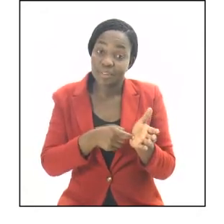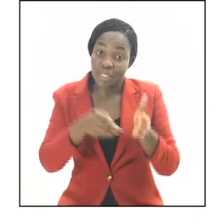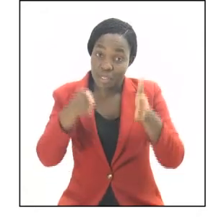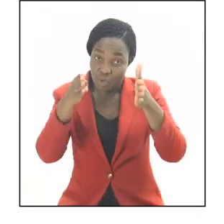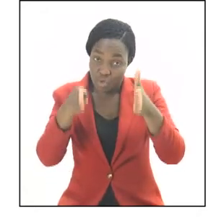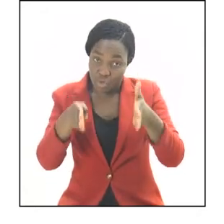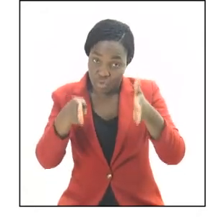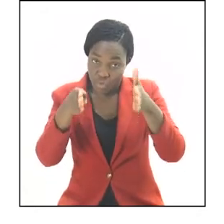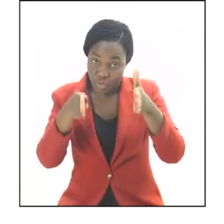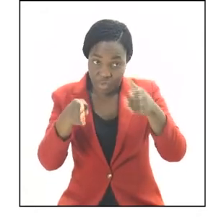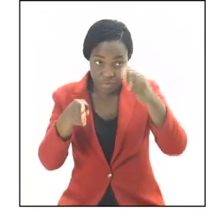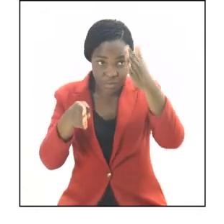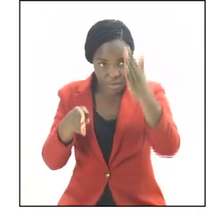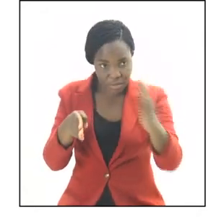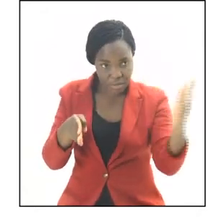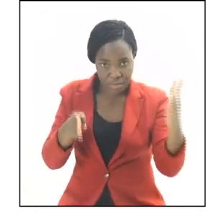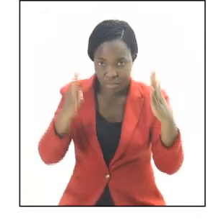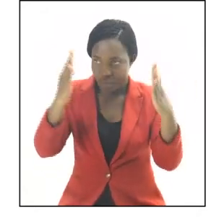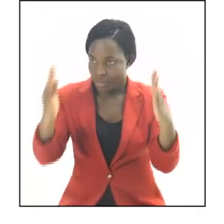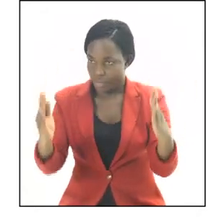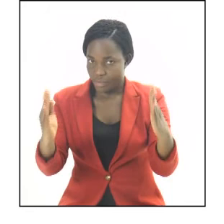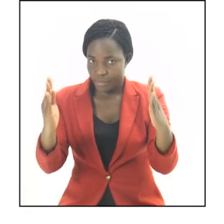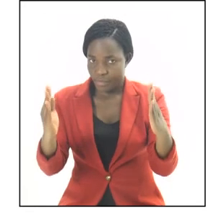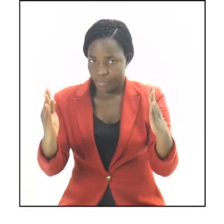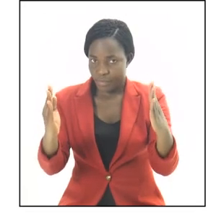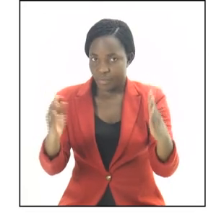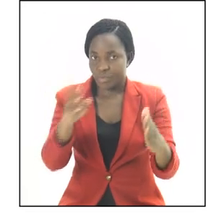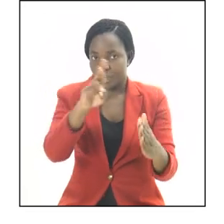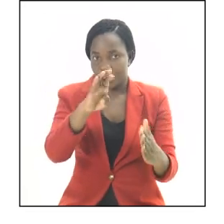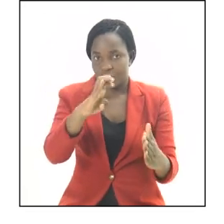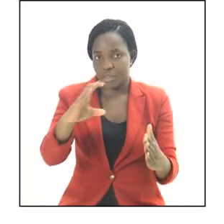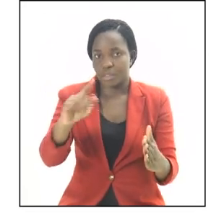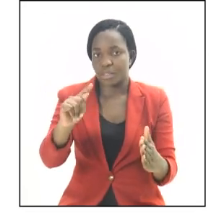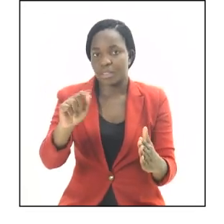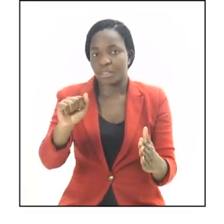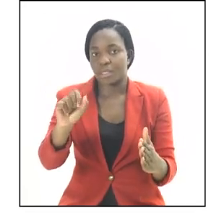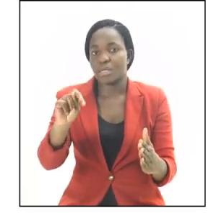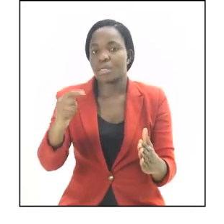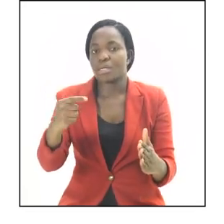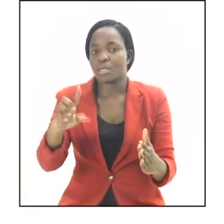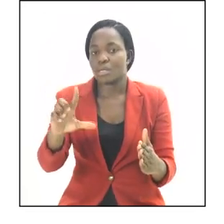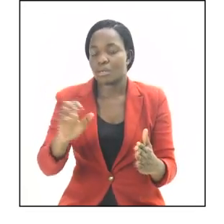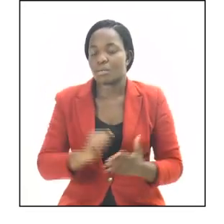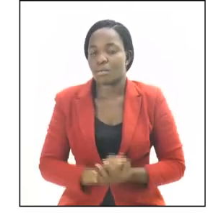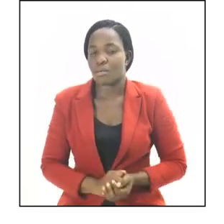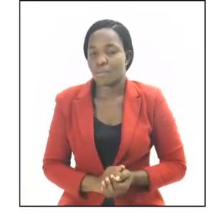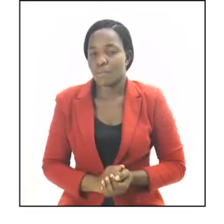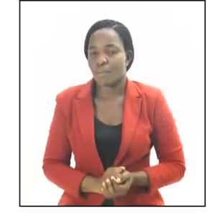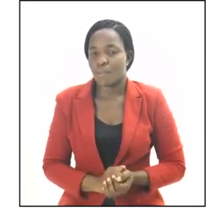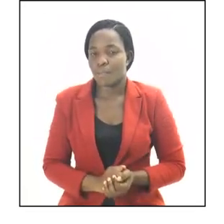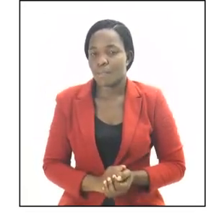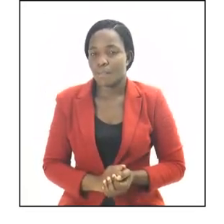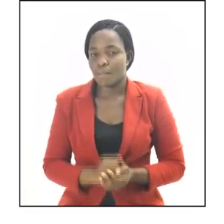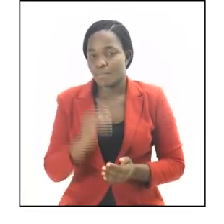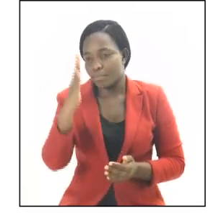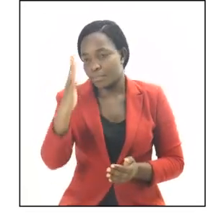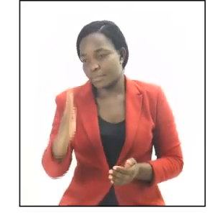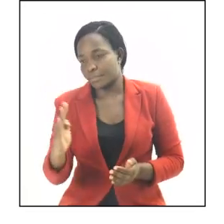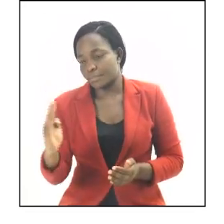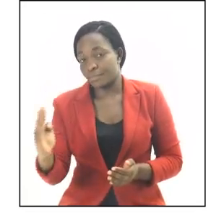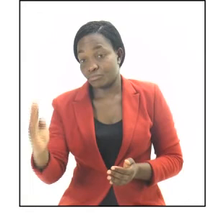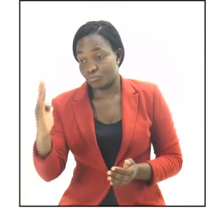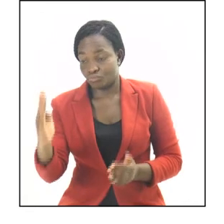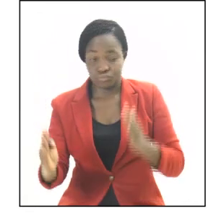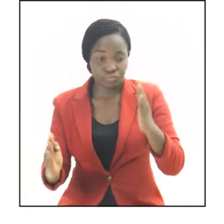a rectangle, so we know how the 30 centimeters is split up. The opposite sides of the rectangle are